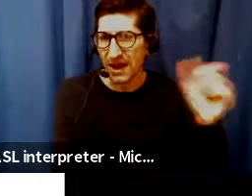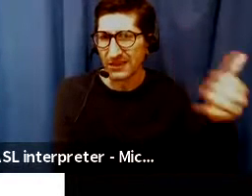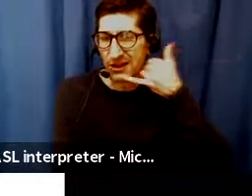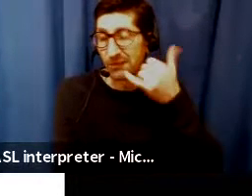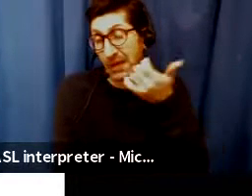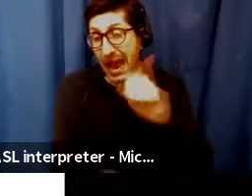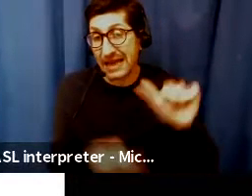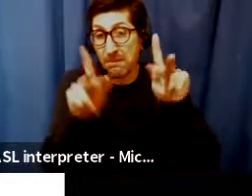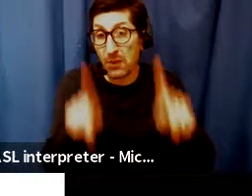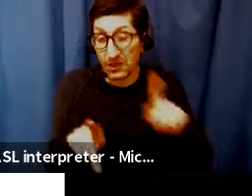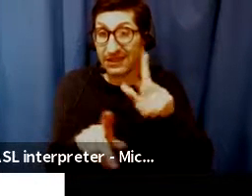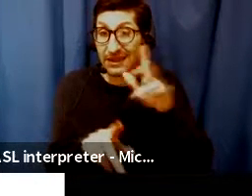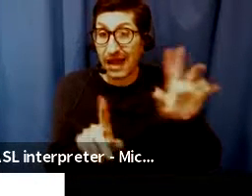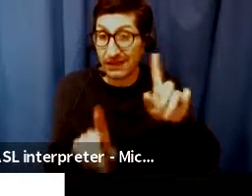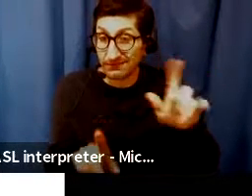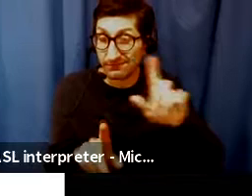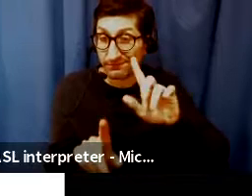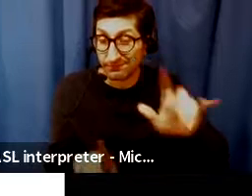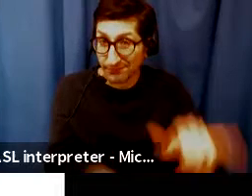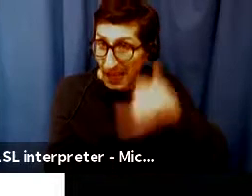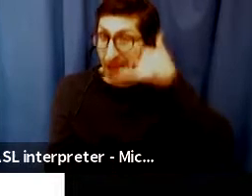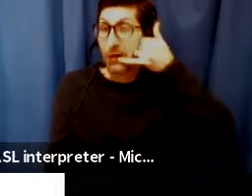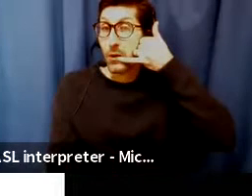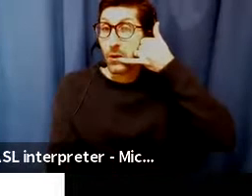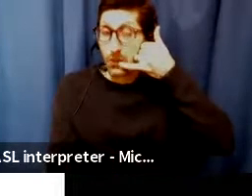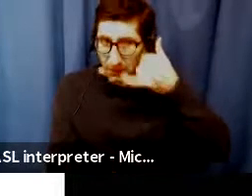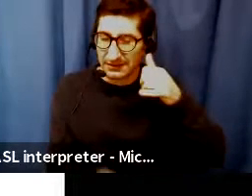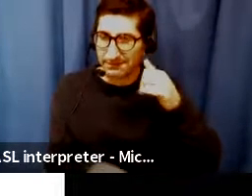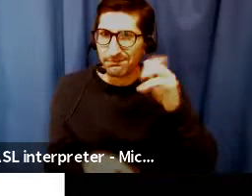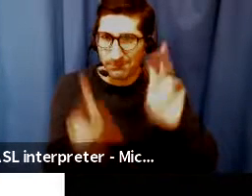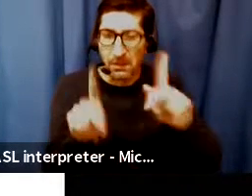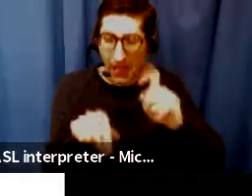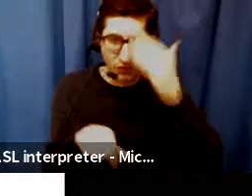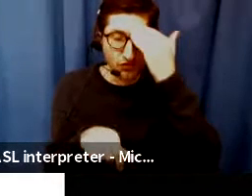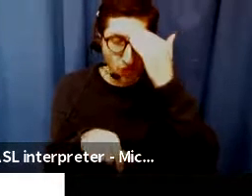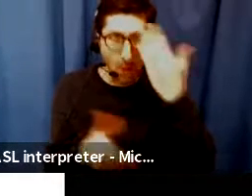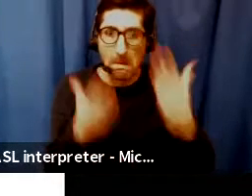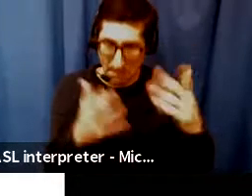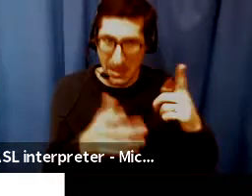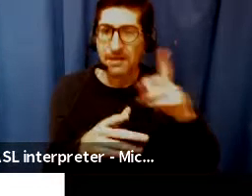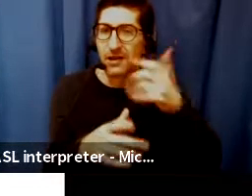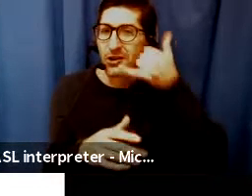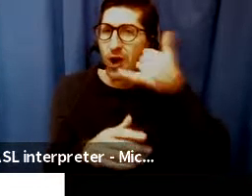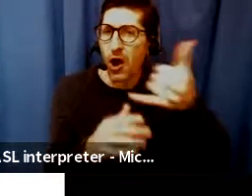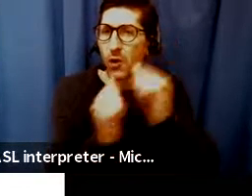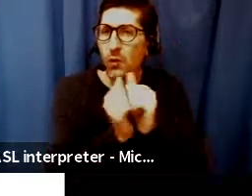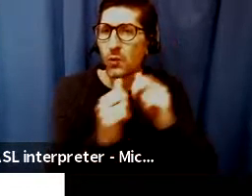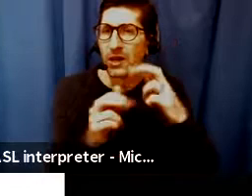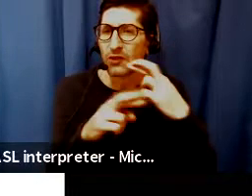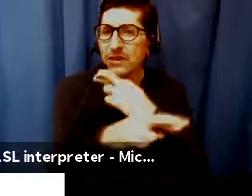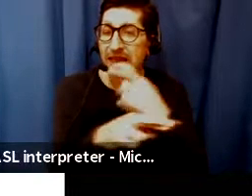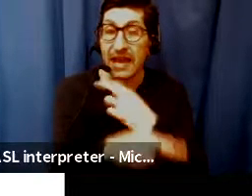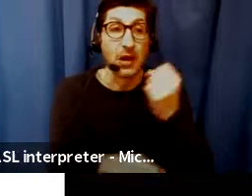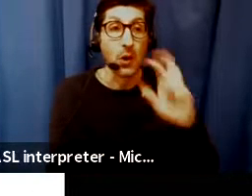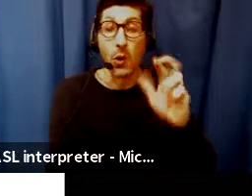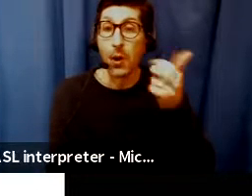answering the phone knows that they may receive a relay call, but also anybody who's opening the door or letting people in